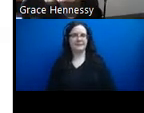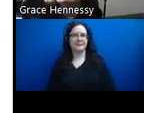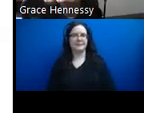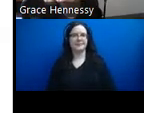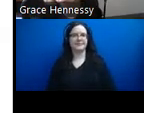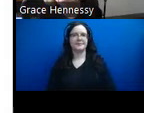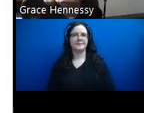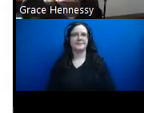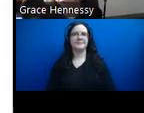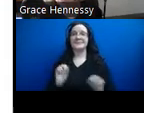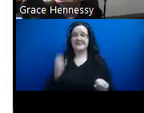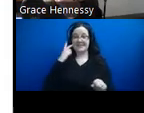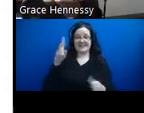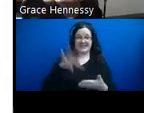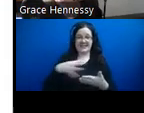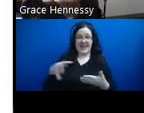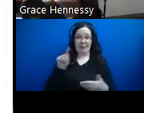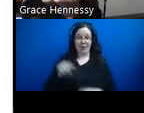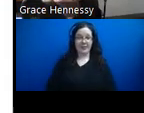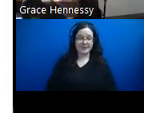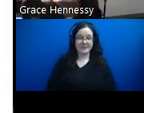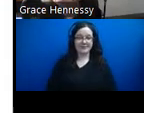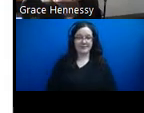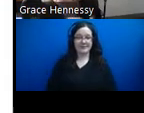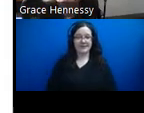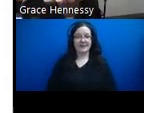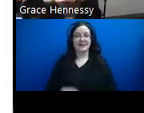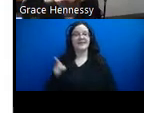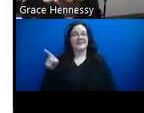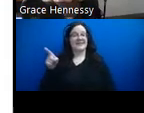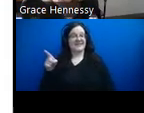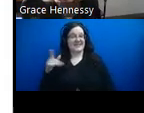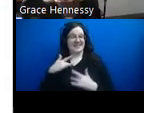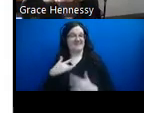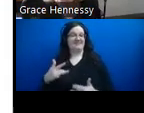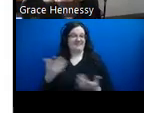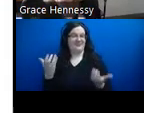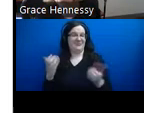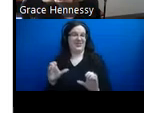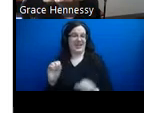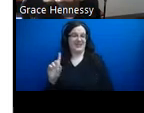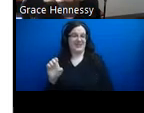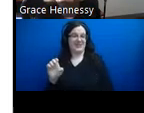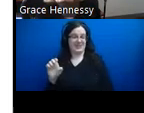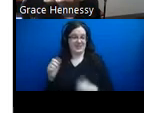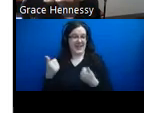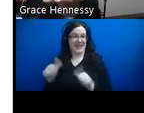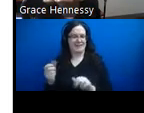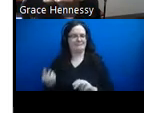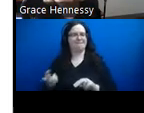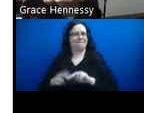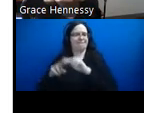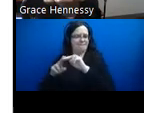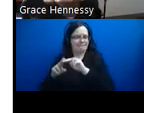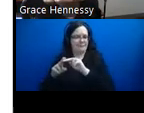And as you can see from this table, the odds of suicide attempts again increases as gambling severity or gambling problems